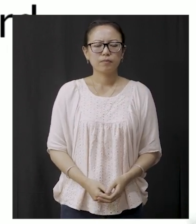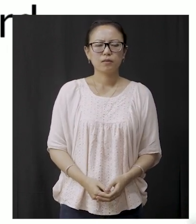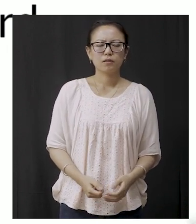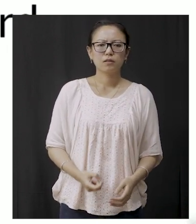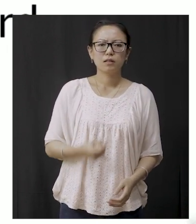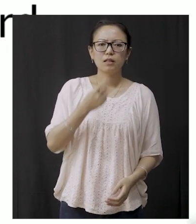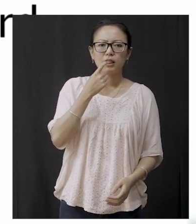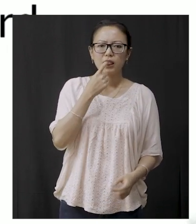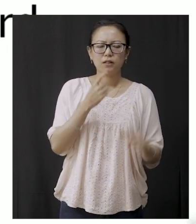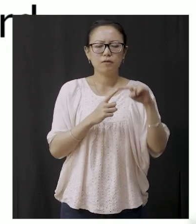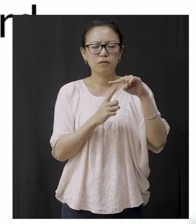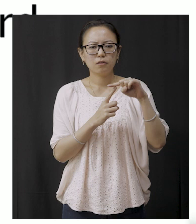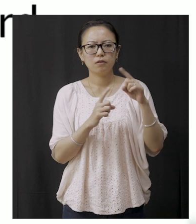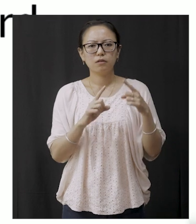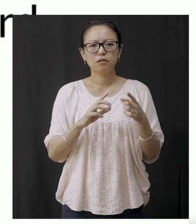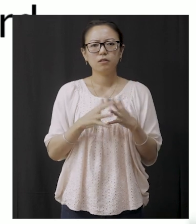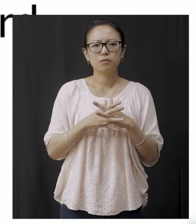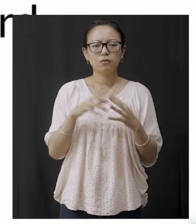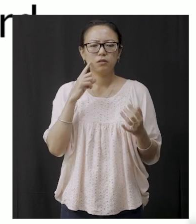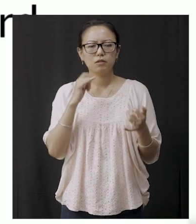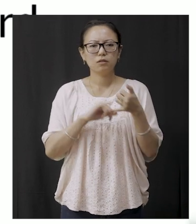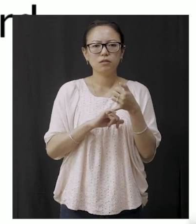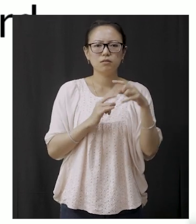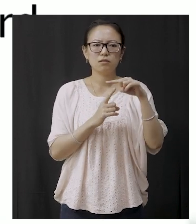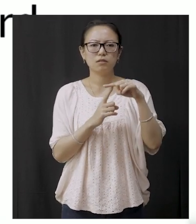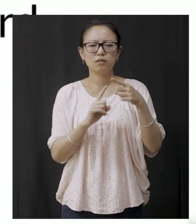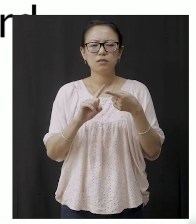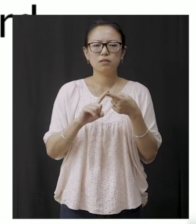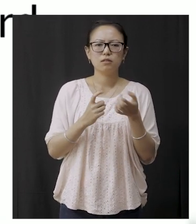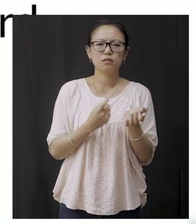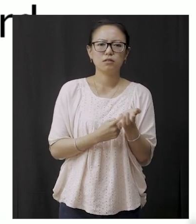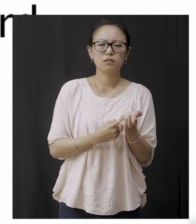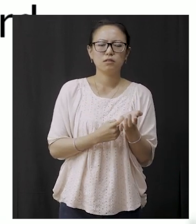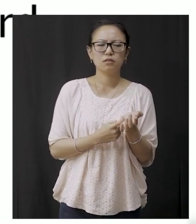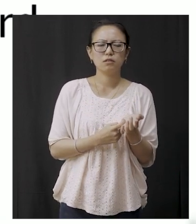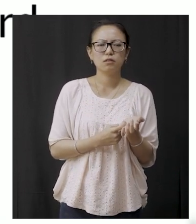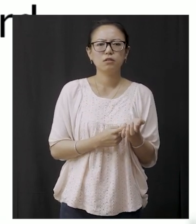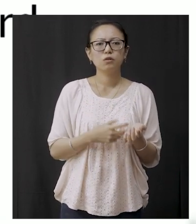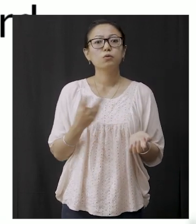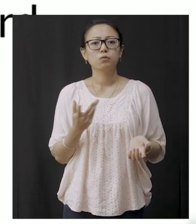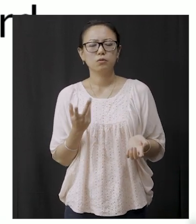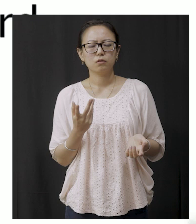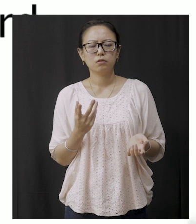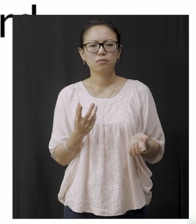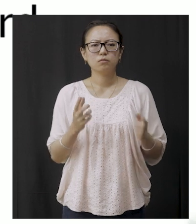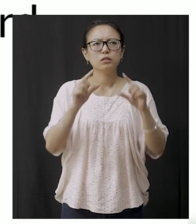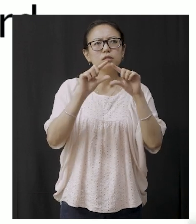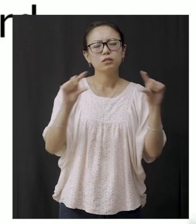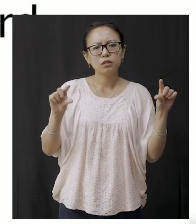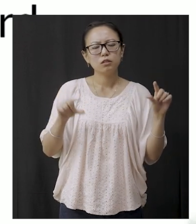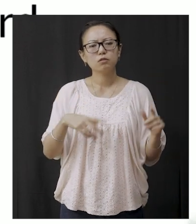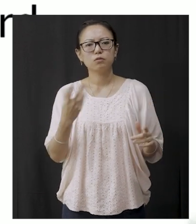that are hard to pronounce or that are very hard for us, very difficult for us to say. So, in this